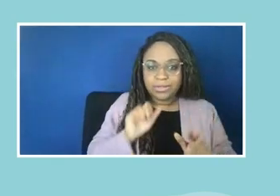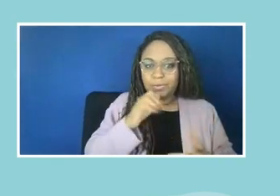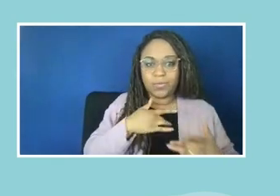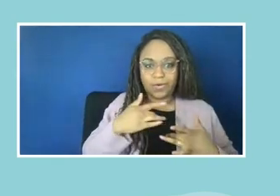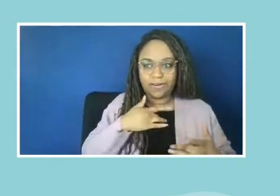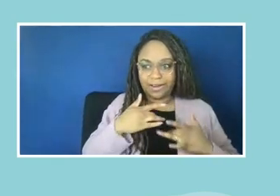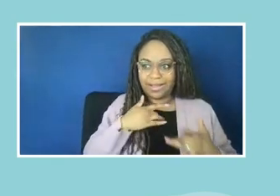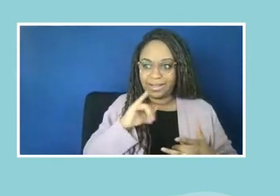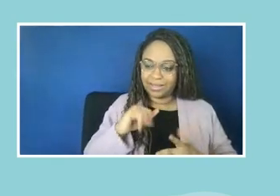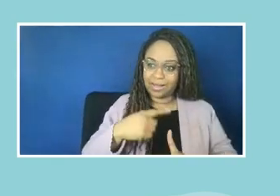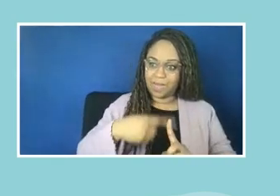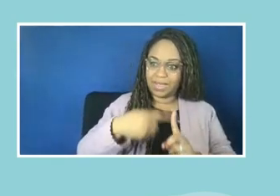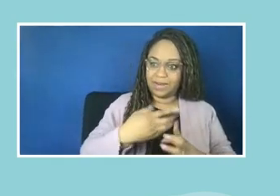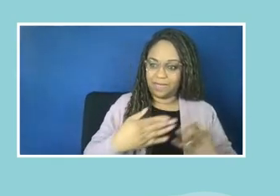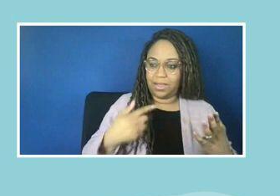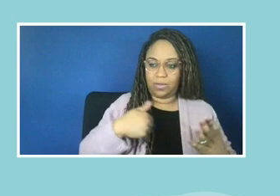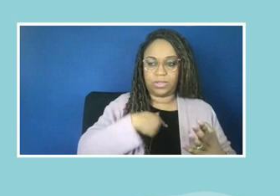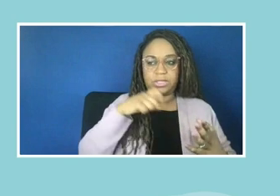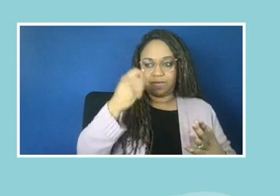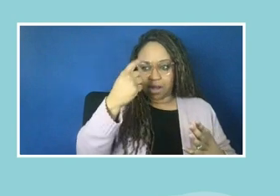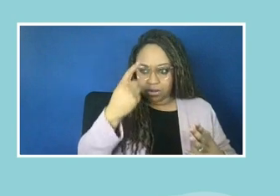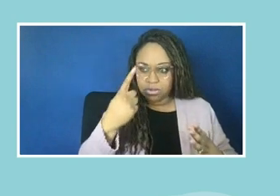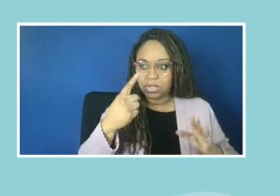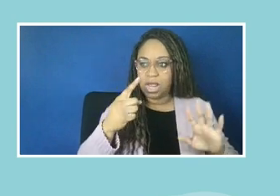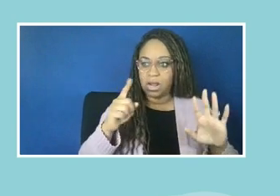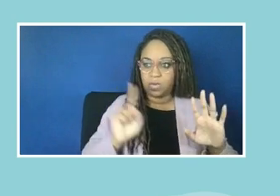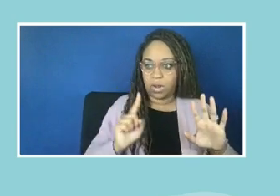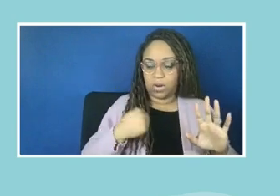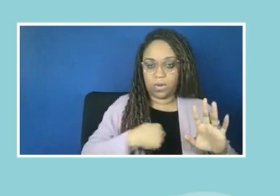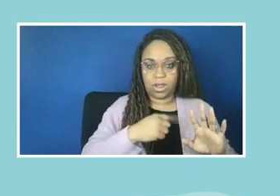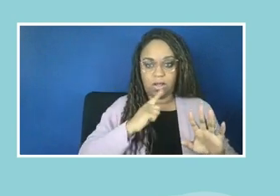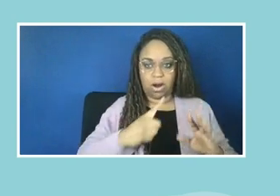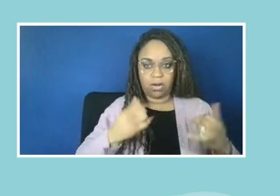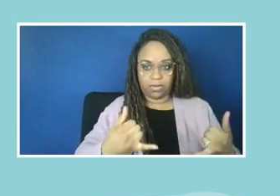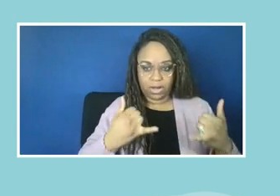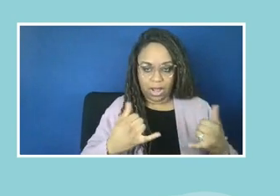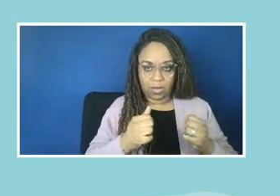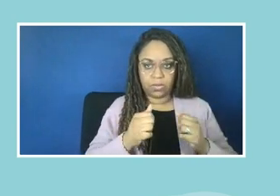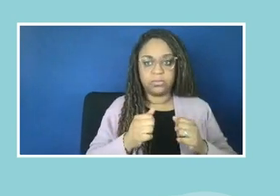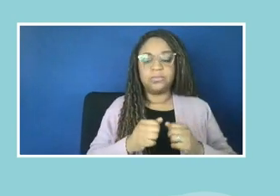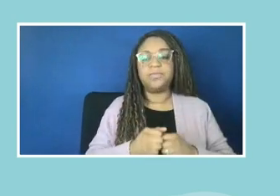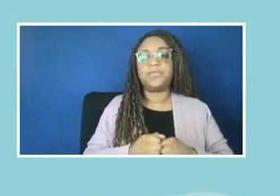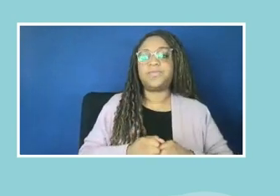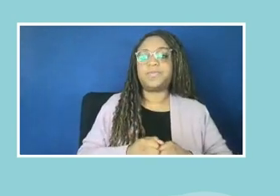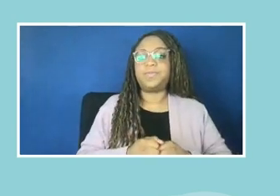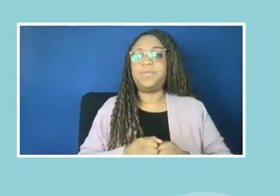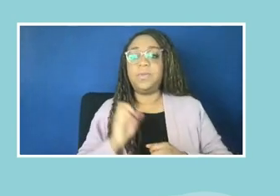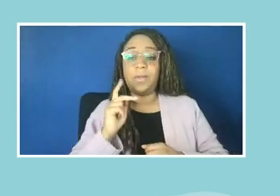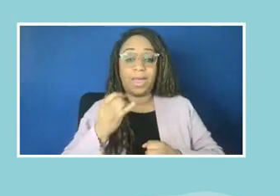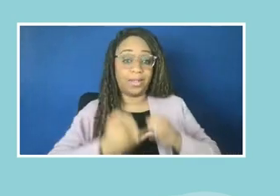this nonsense. Okay, this last question then I think is kind of in line with that.